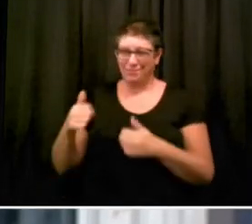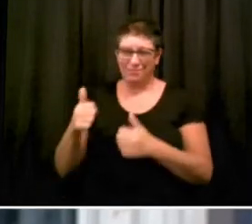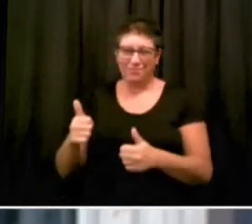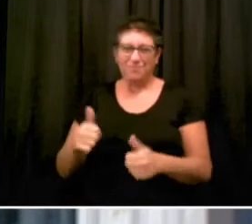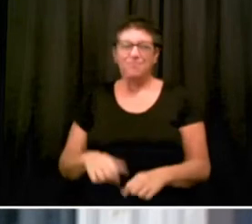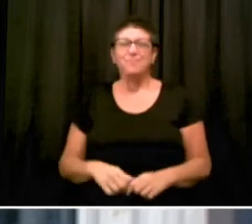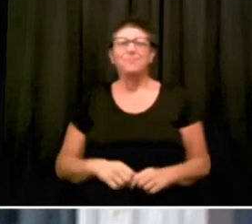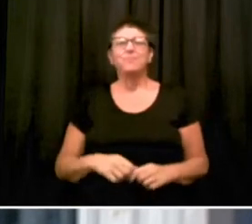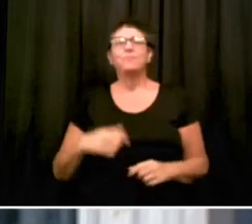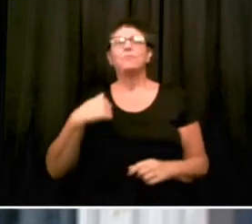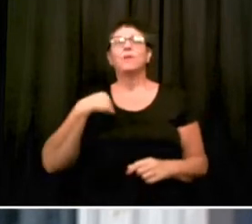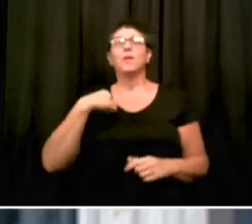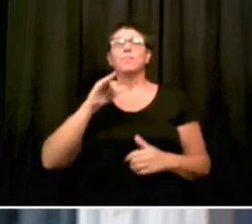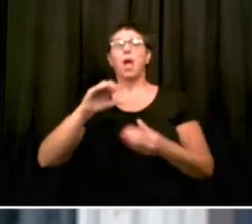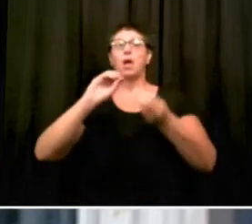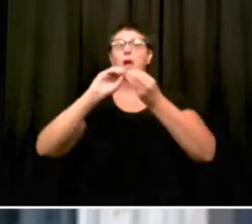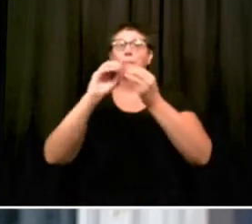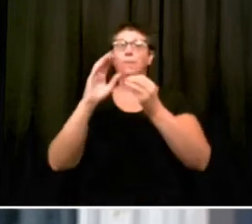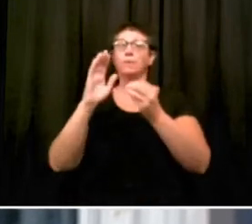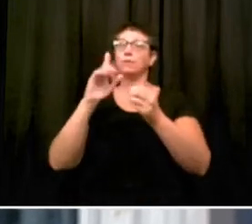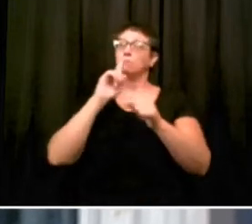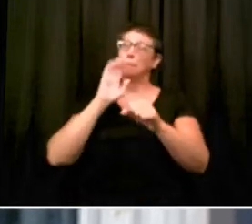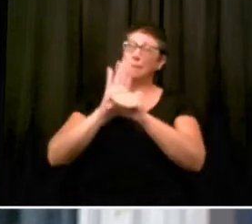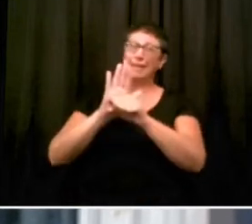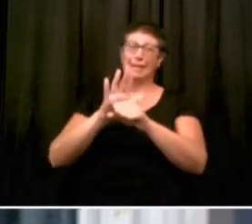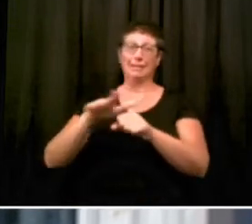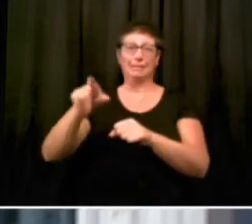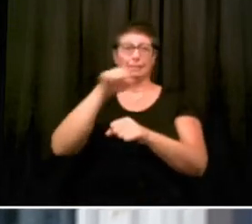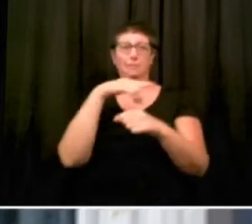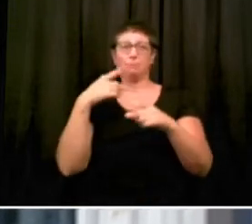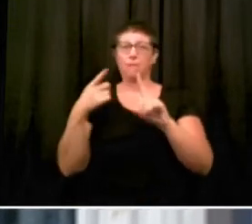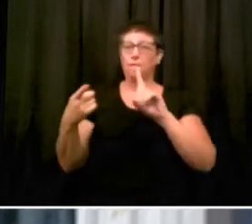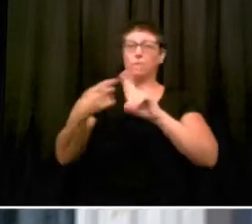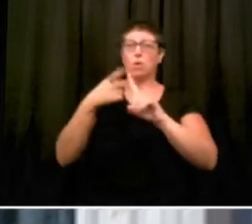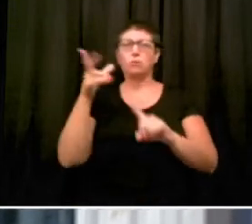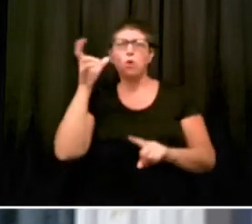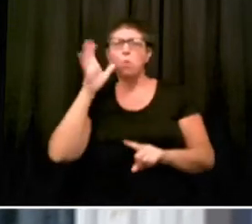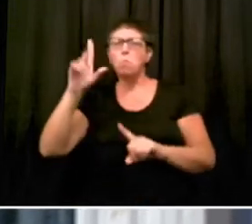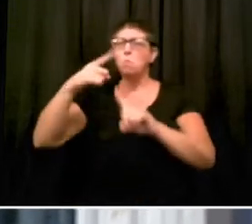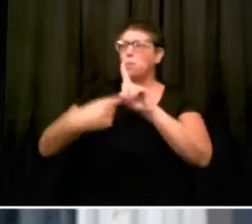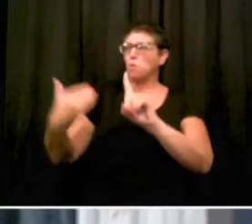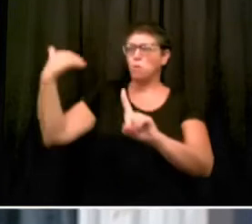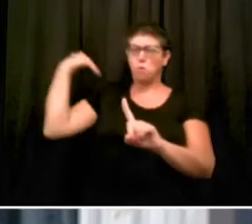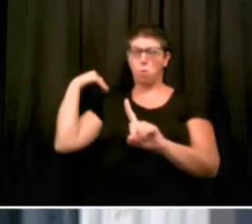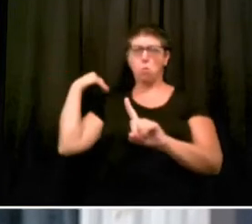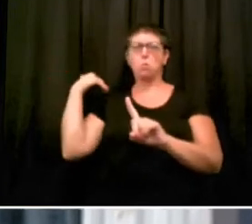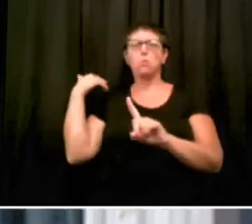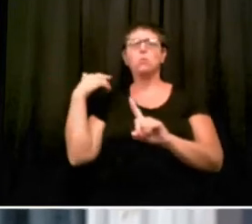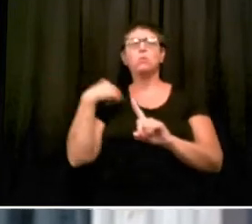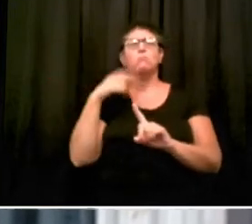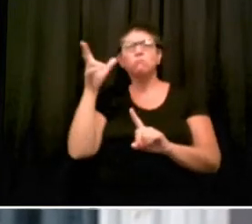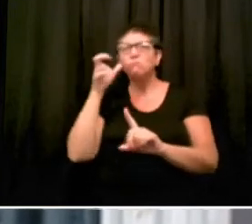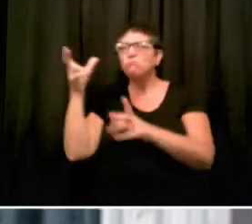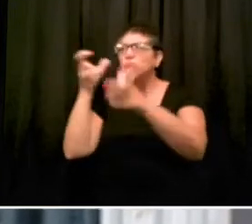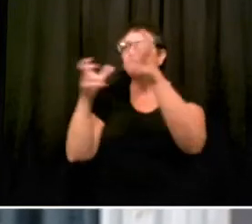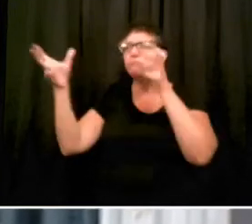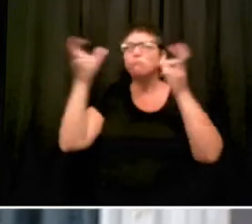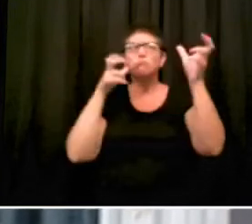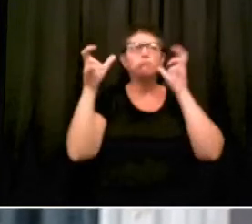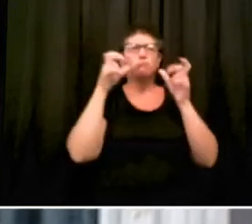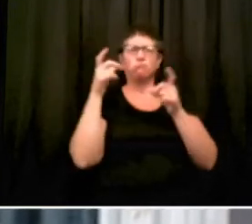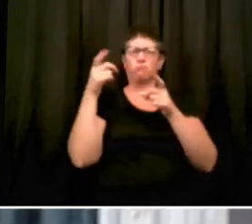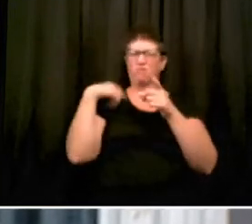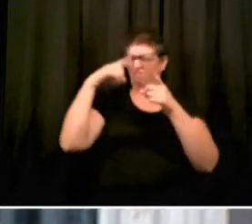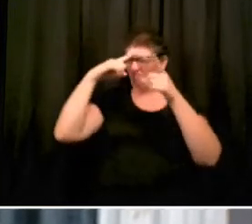pledge and dug into what it involved, it was a no-brainer from my perspective. In fact, I have to give some credit